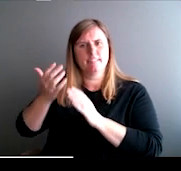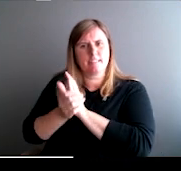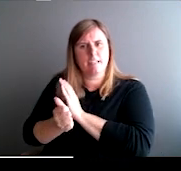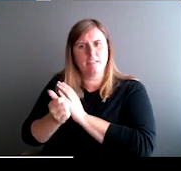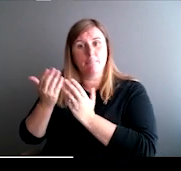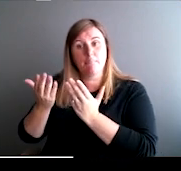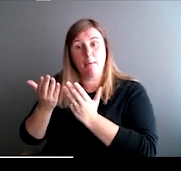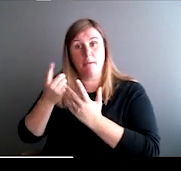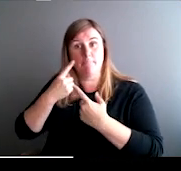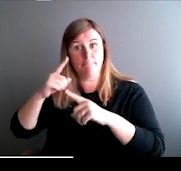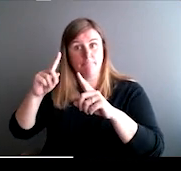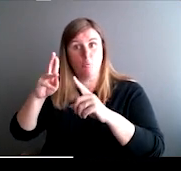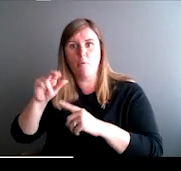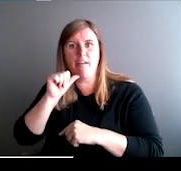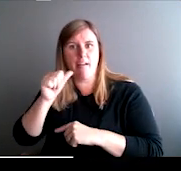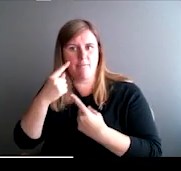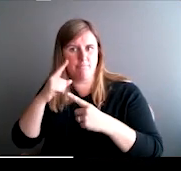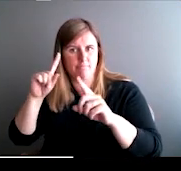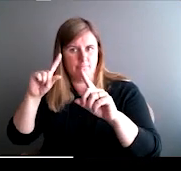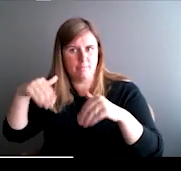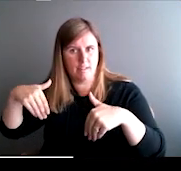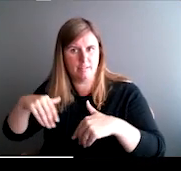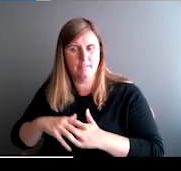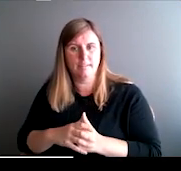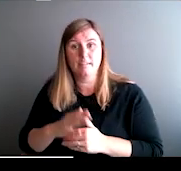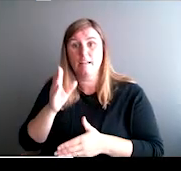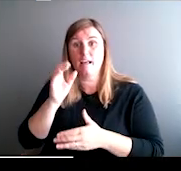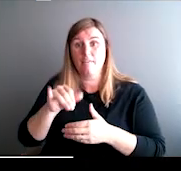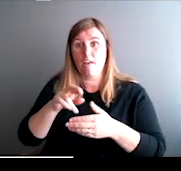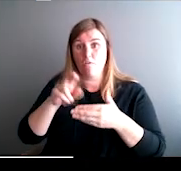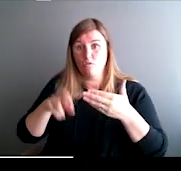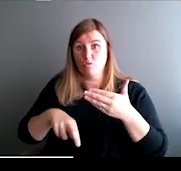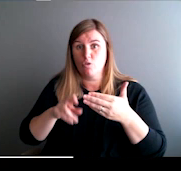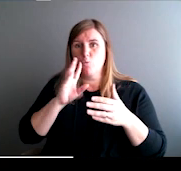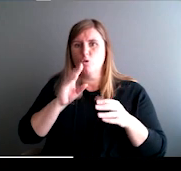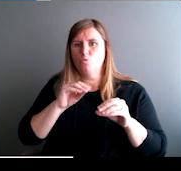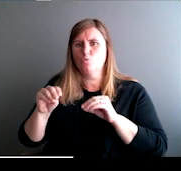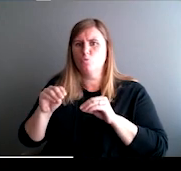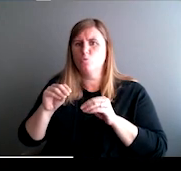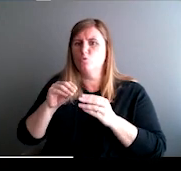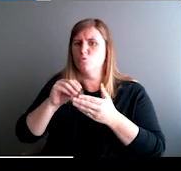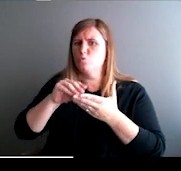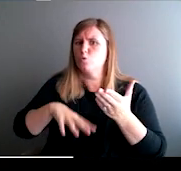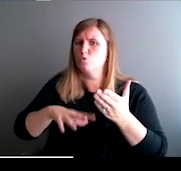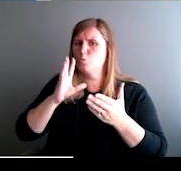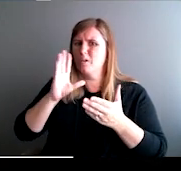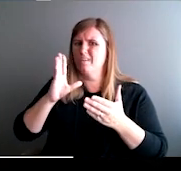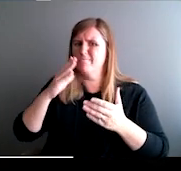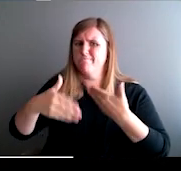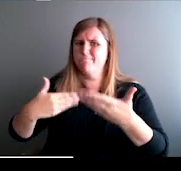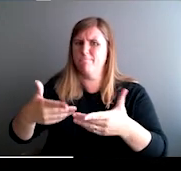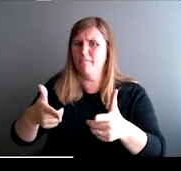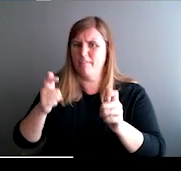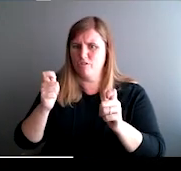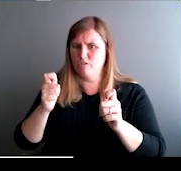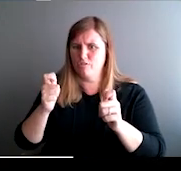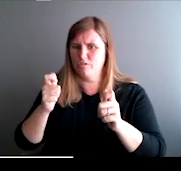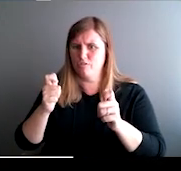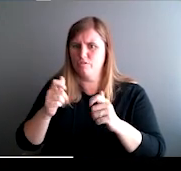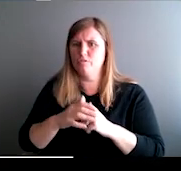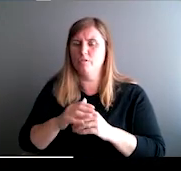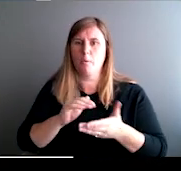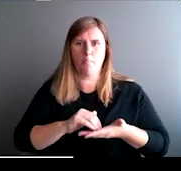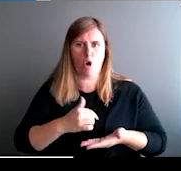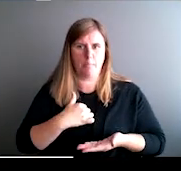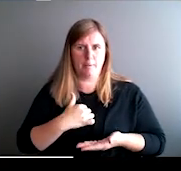have been mastered. And as a result, some students will move quicker than others,